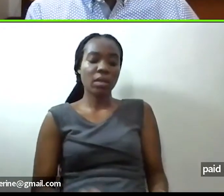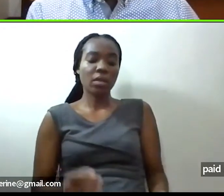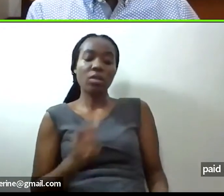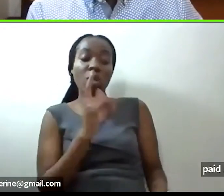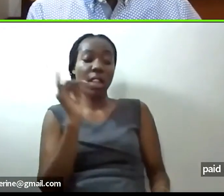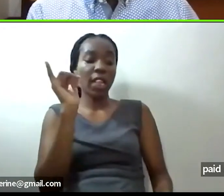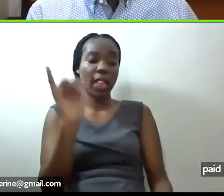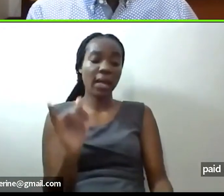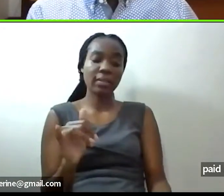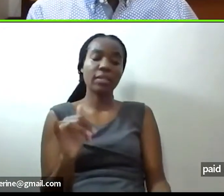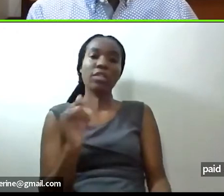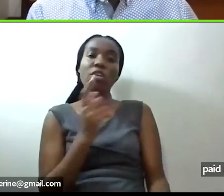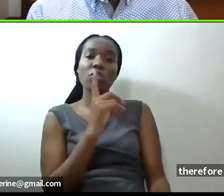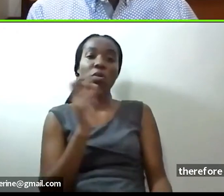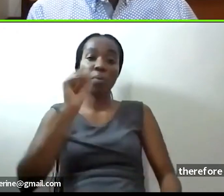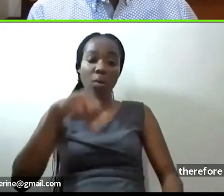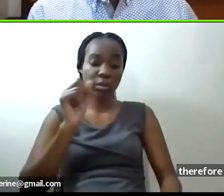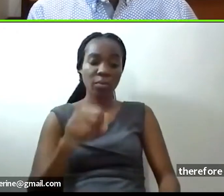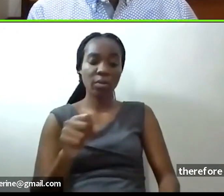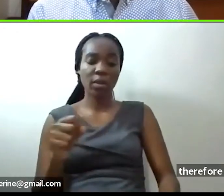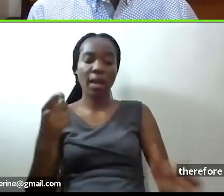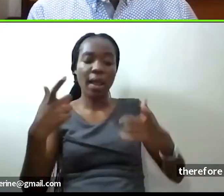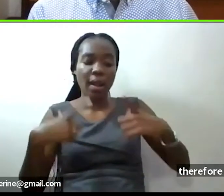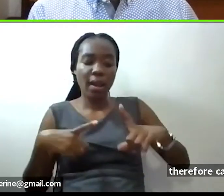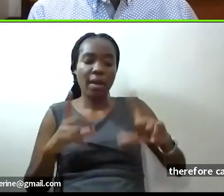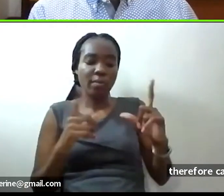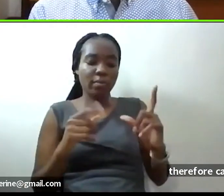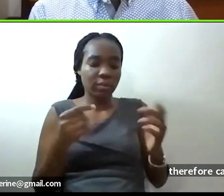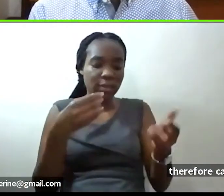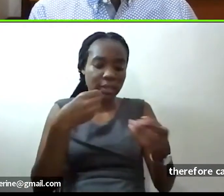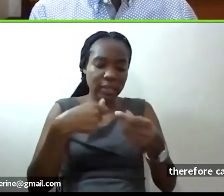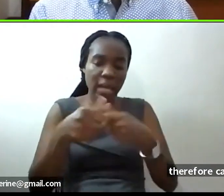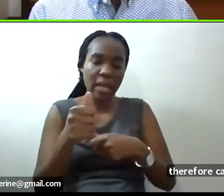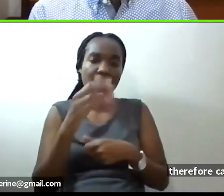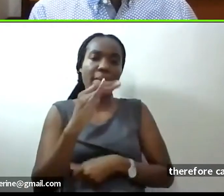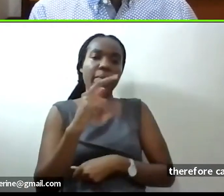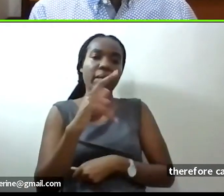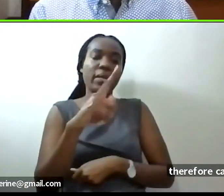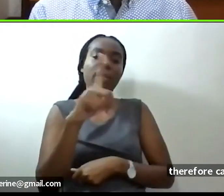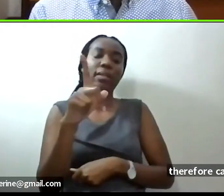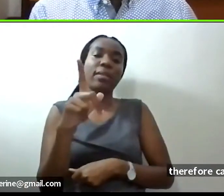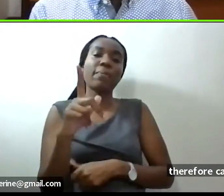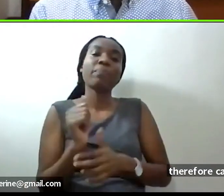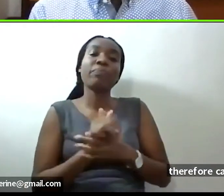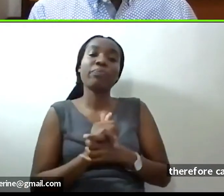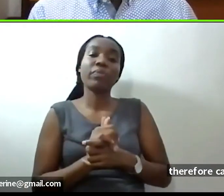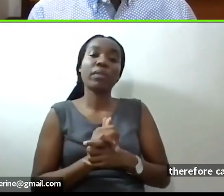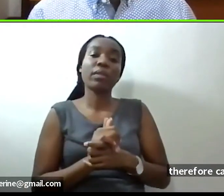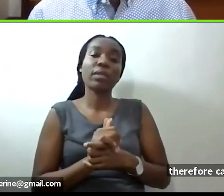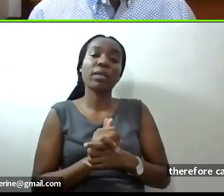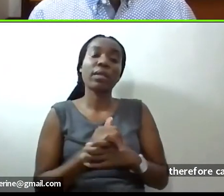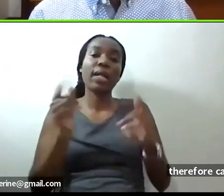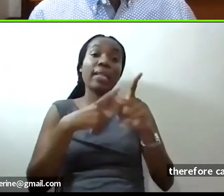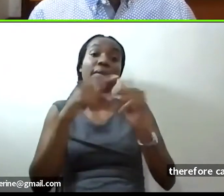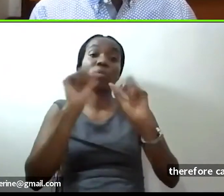to sell the bills, but you have to, it has to be rediscounted at the Central Bank of Kenya. And